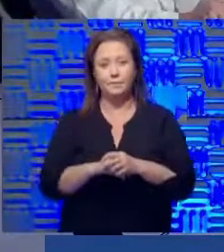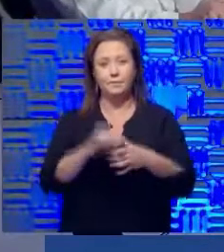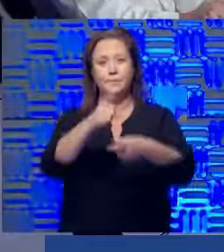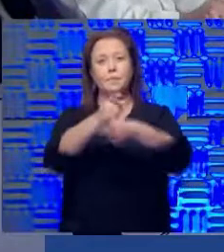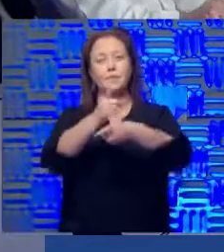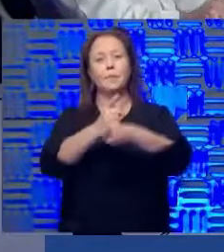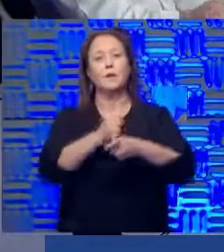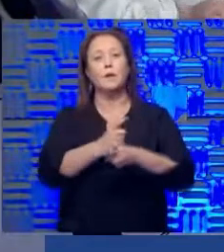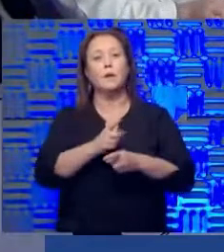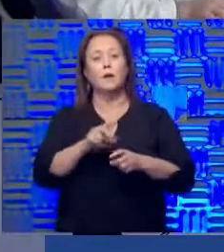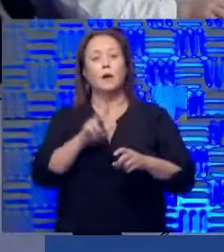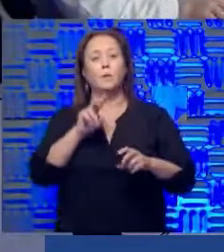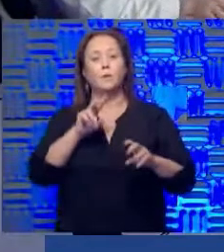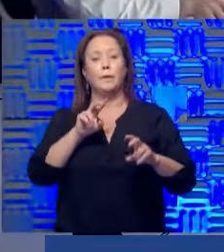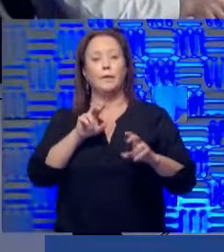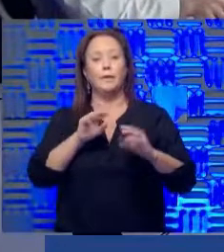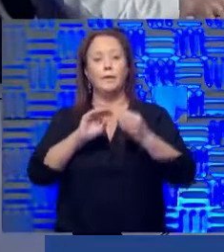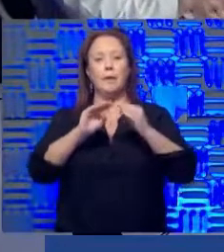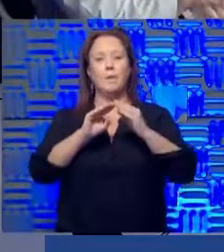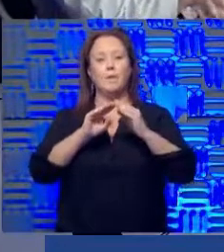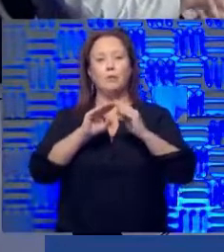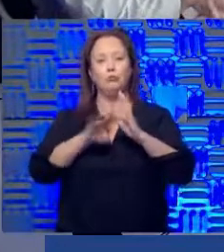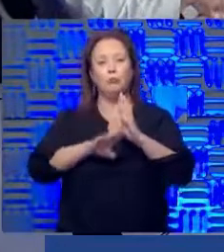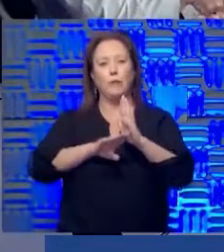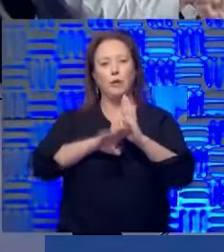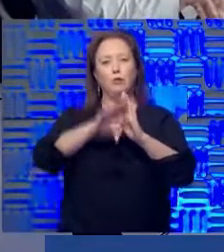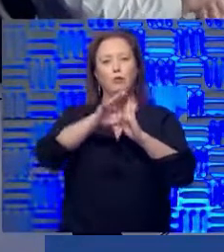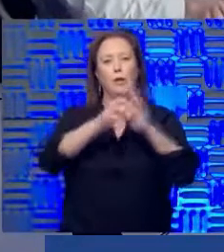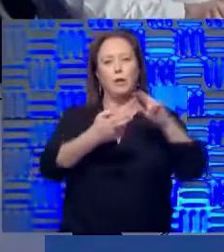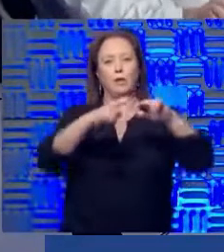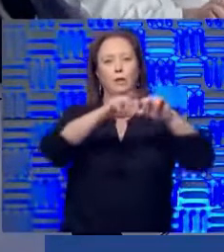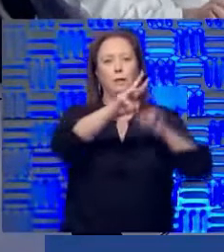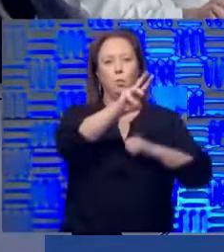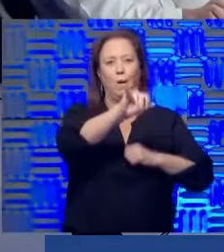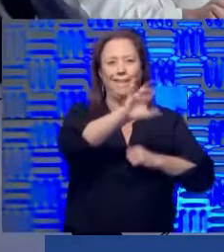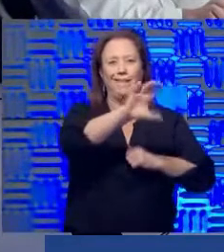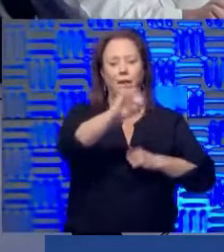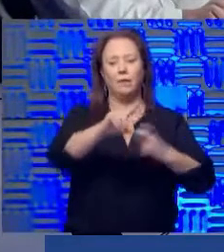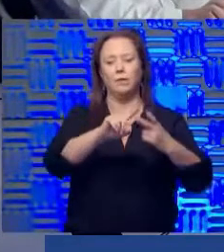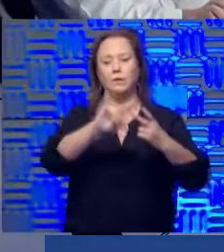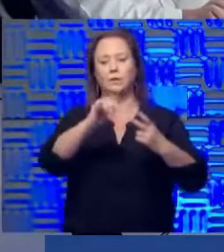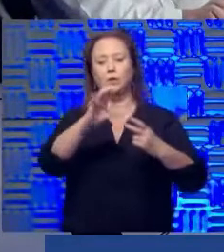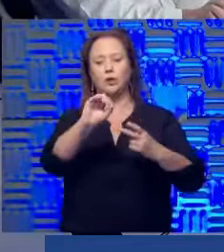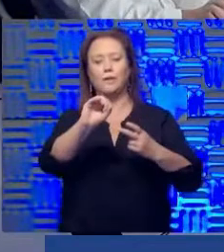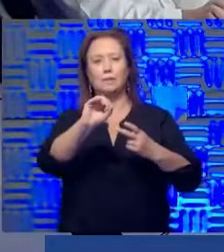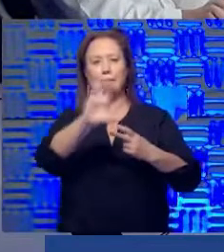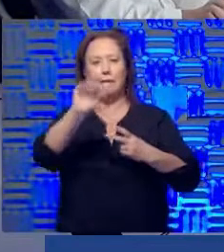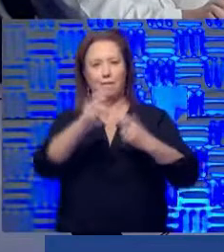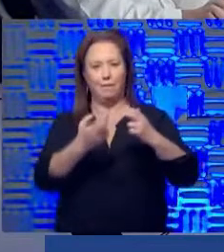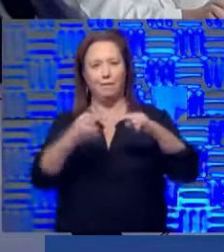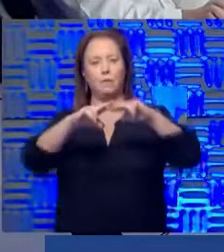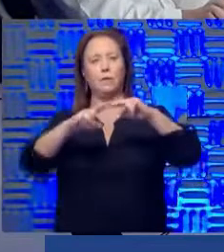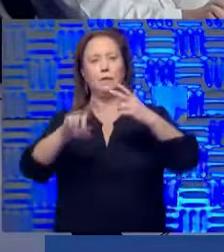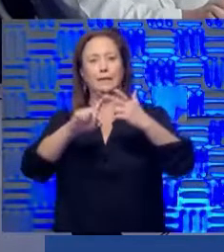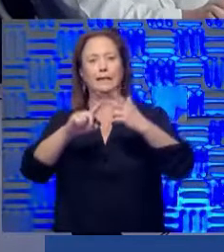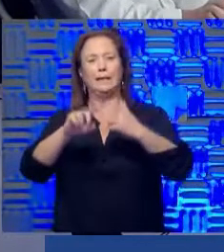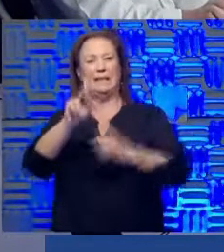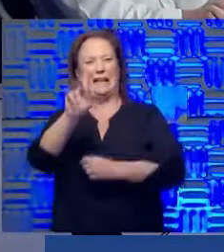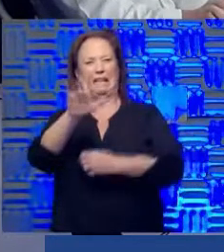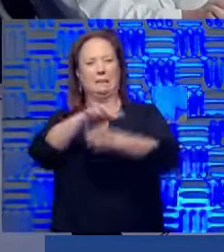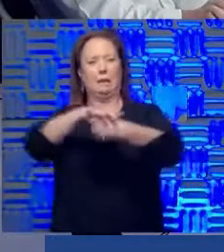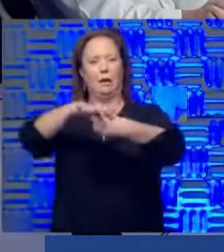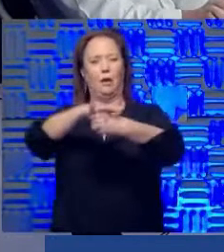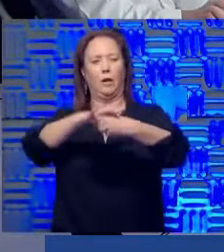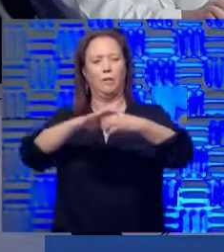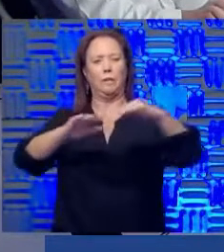that as we watch the numbers go up around us in Wyandotte County, Johnson County, the Metro, et cetera, we're at this equilibrium. We've